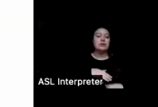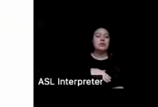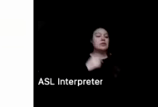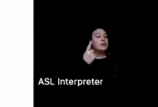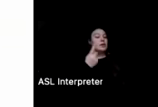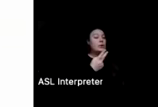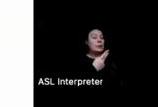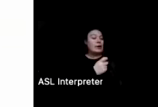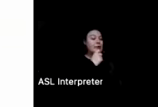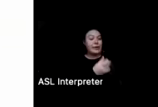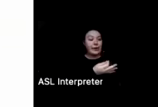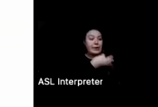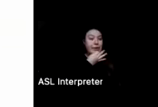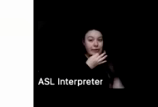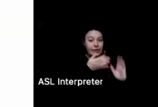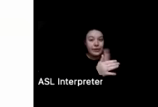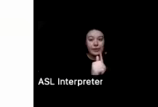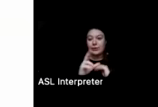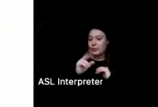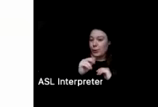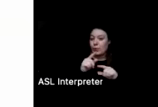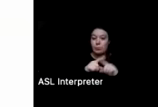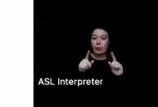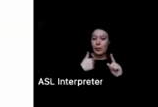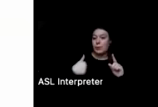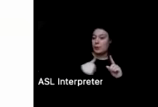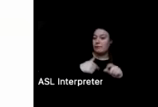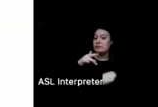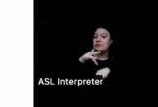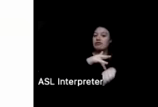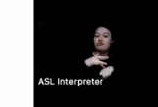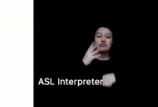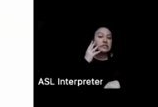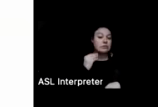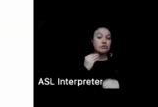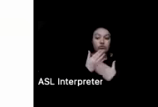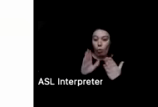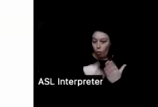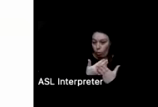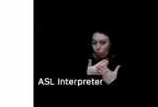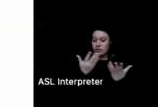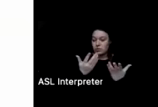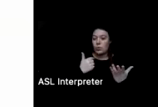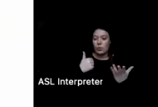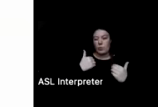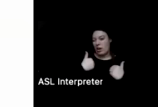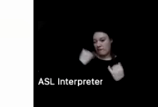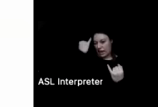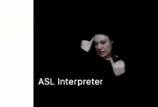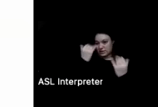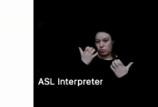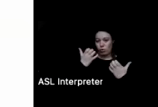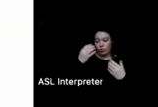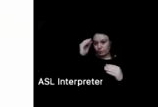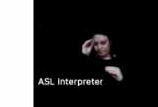this topic, but because of our experience in all these, we do have some thoughts to share with you. So, for example, some of the programs, the undergraduate